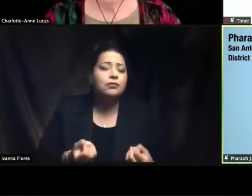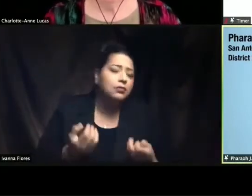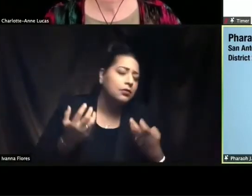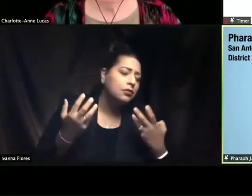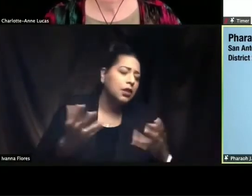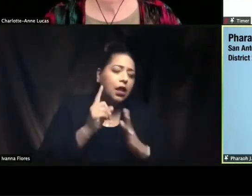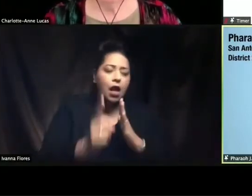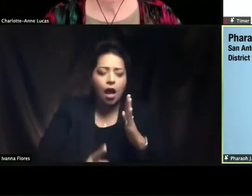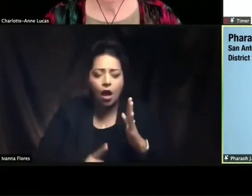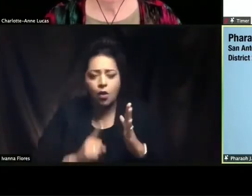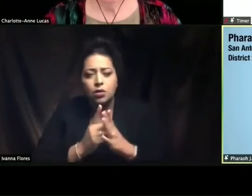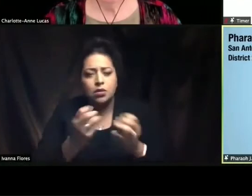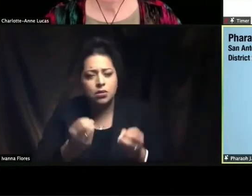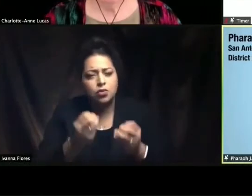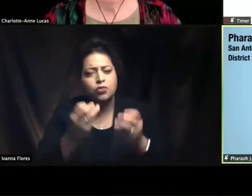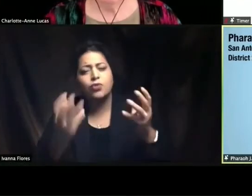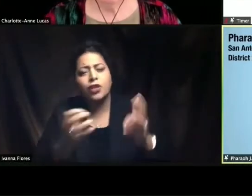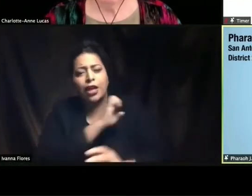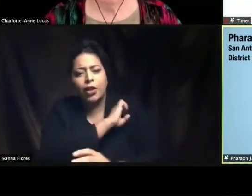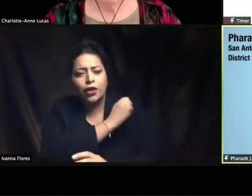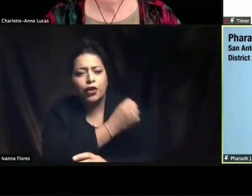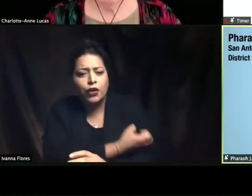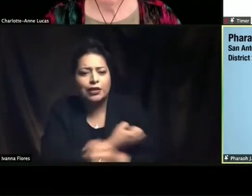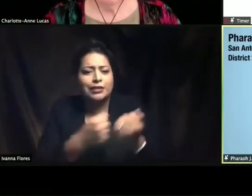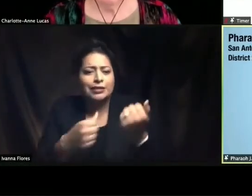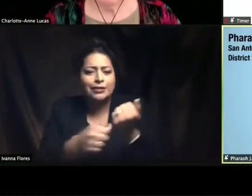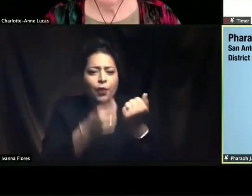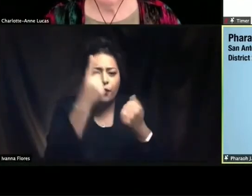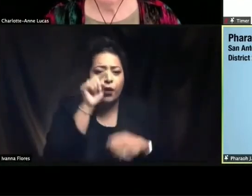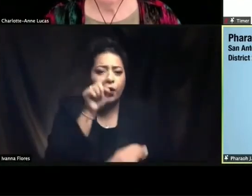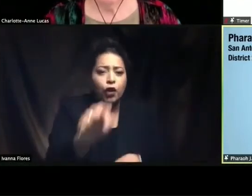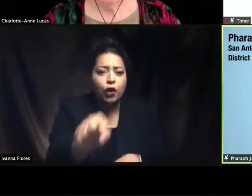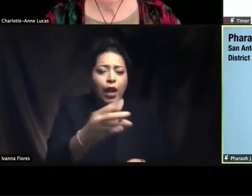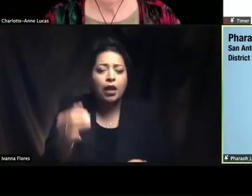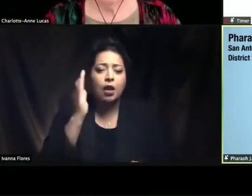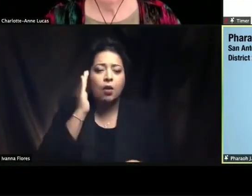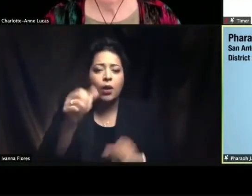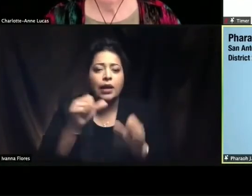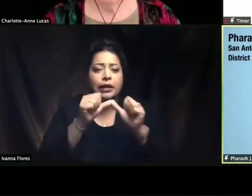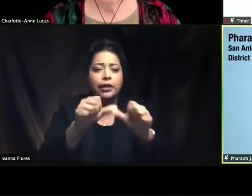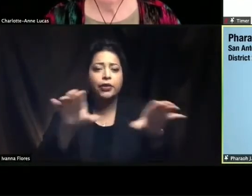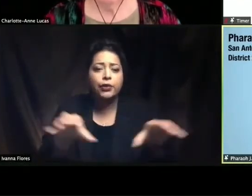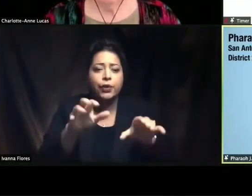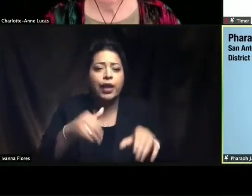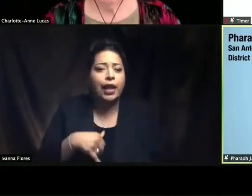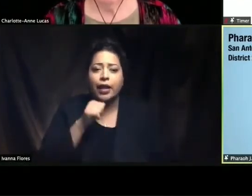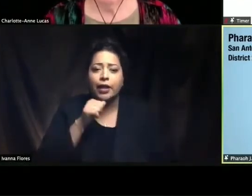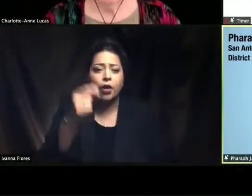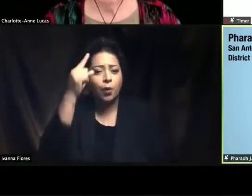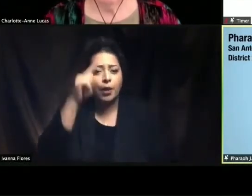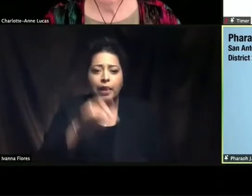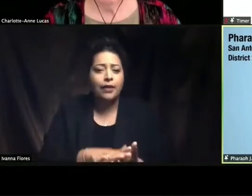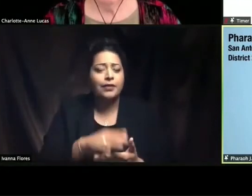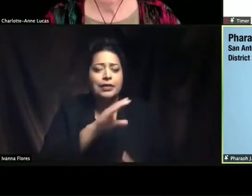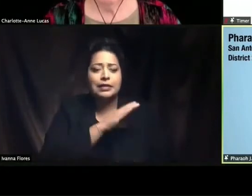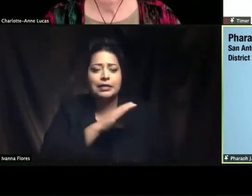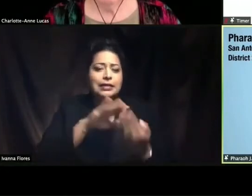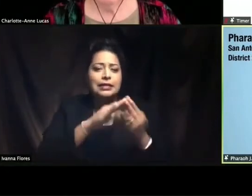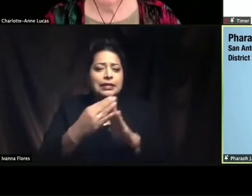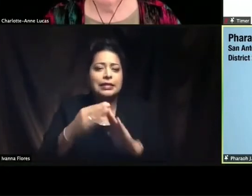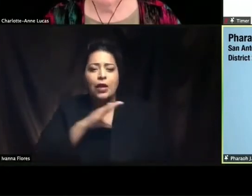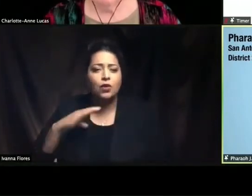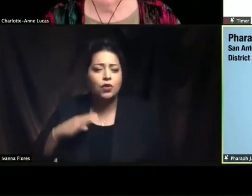countless amounts of energy to advocate for you on your behalf, and I will continue to do that. I don't believe the city council seat is something